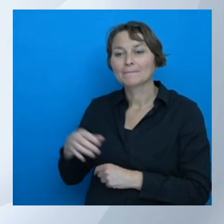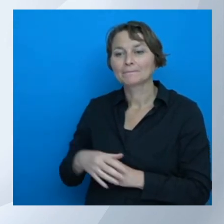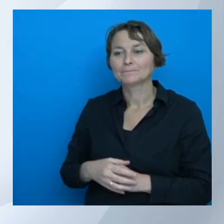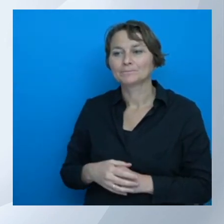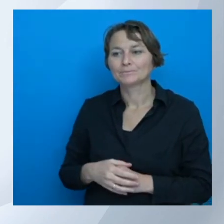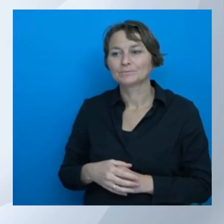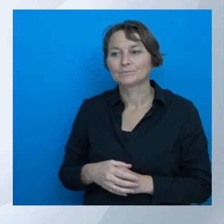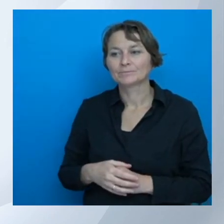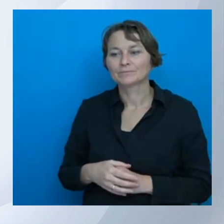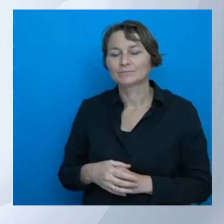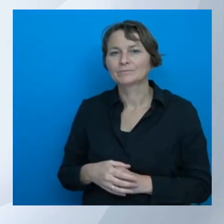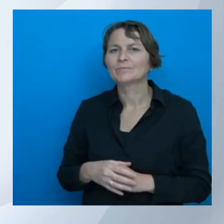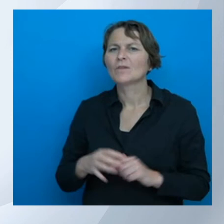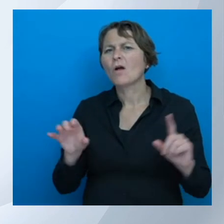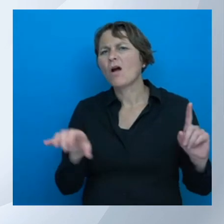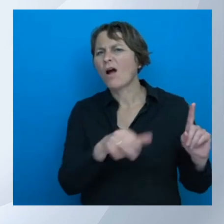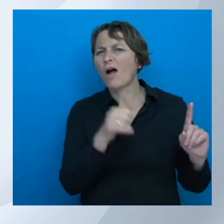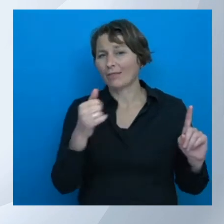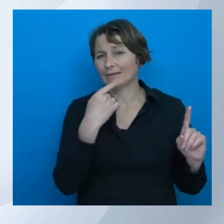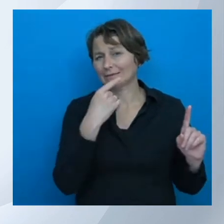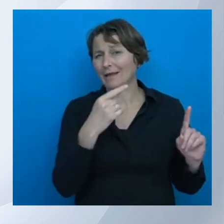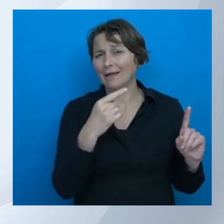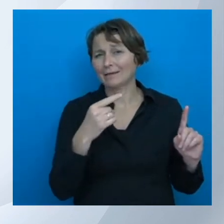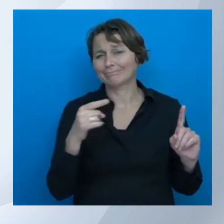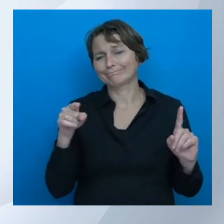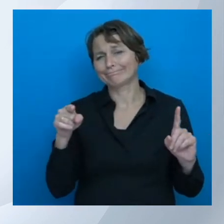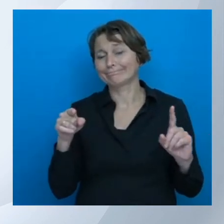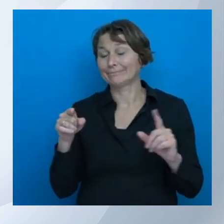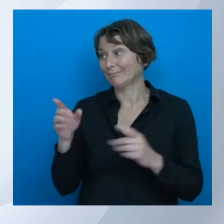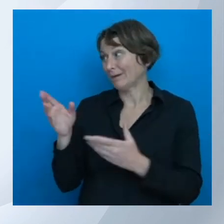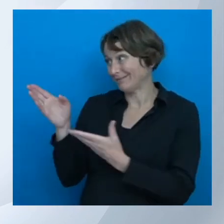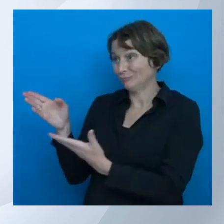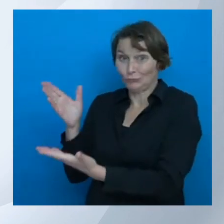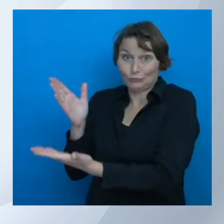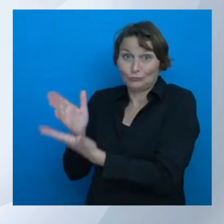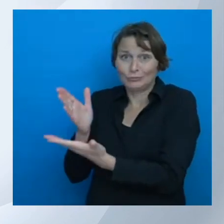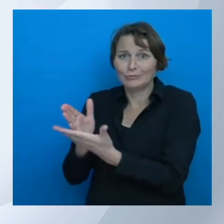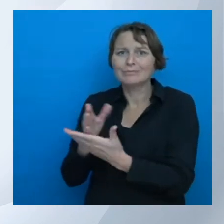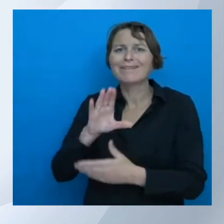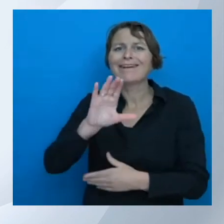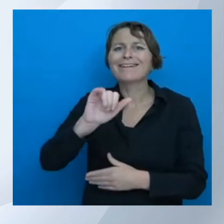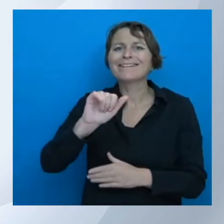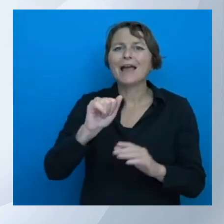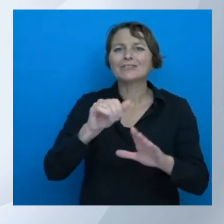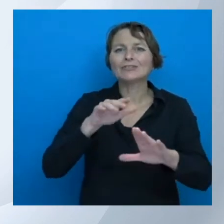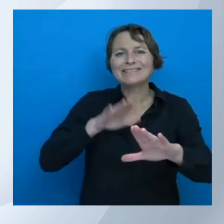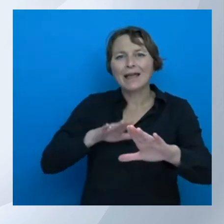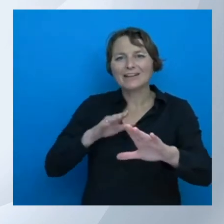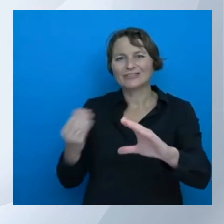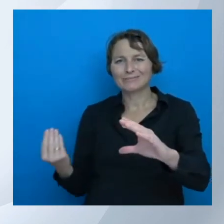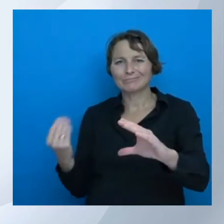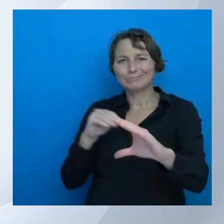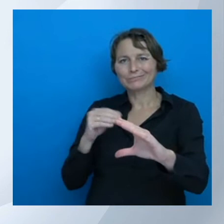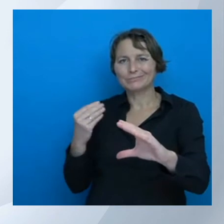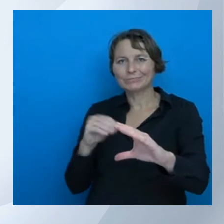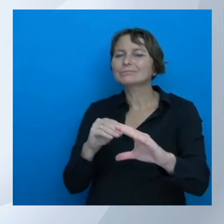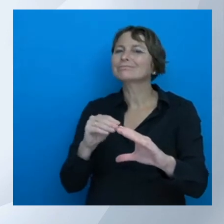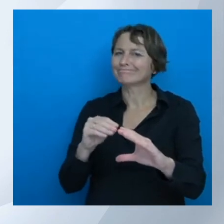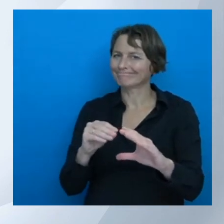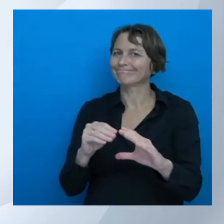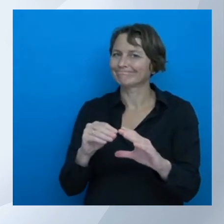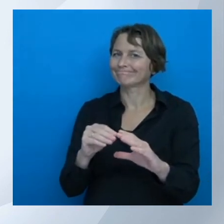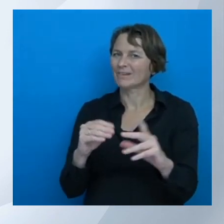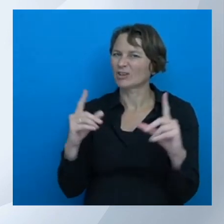errors, which I really enjoy. But this is true. Caching is difficult, and caching at scale is even harder. In fact, we